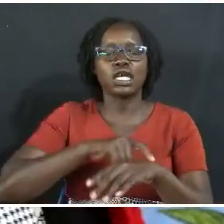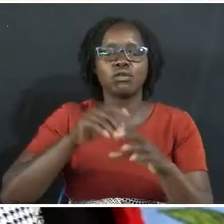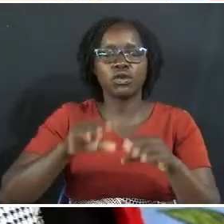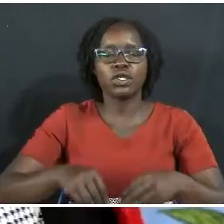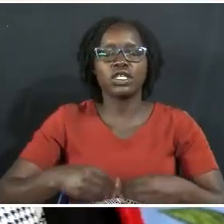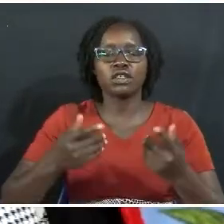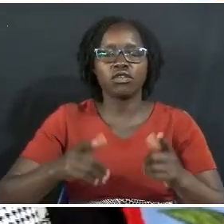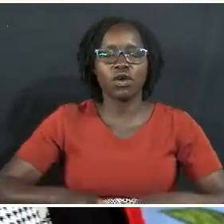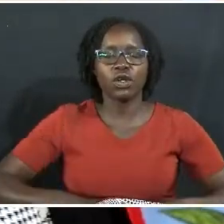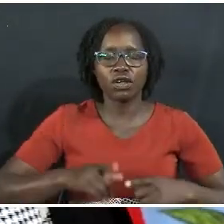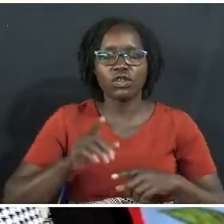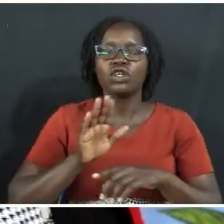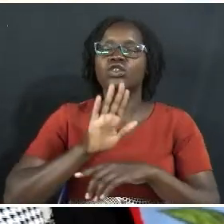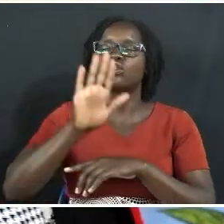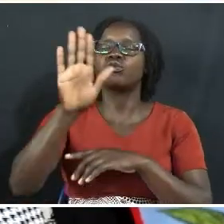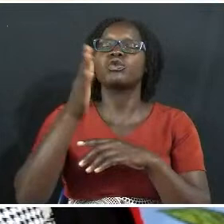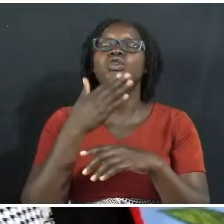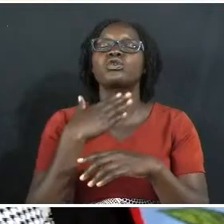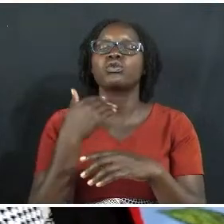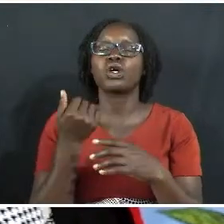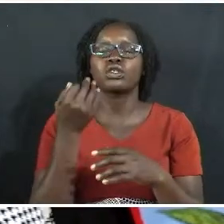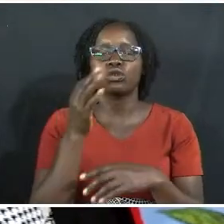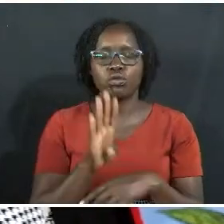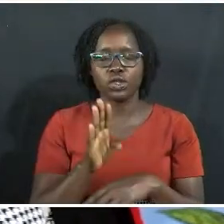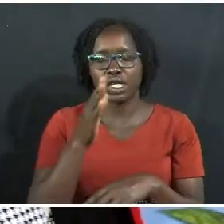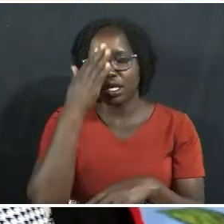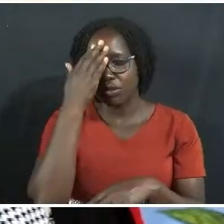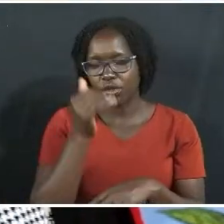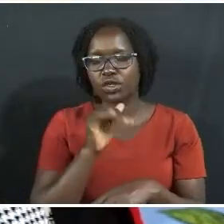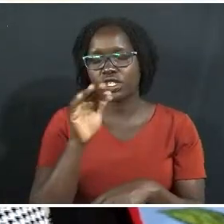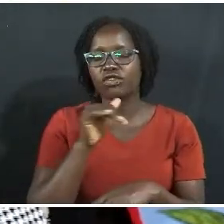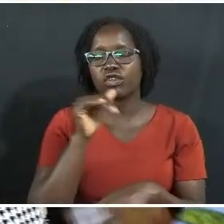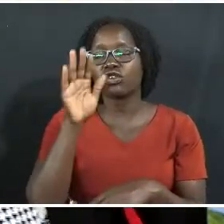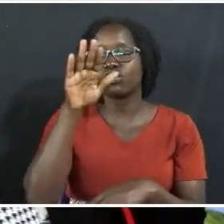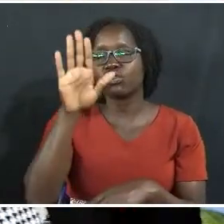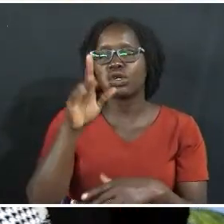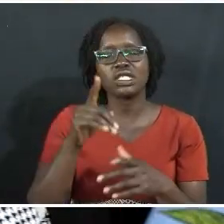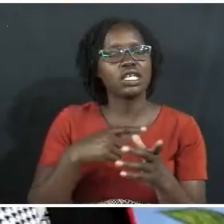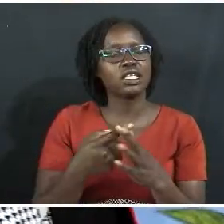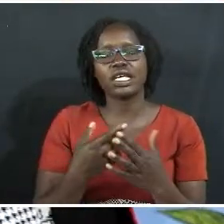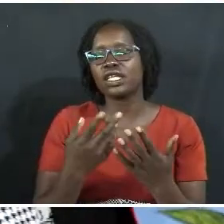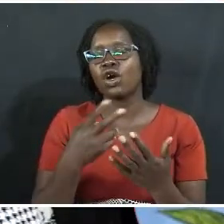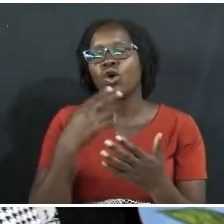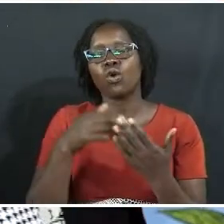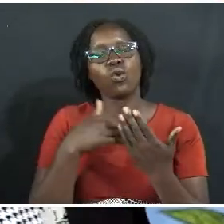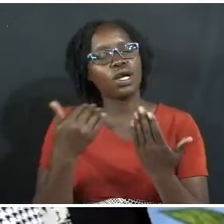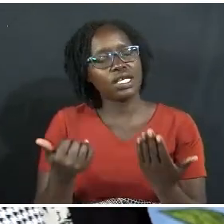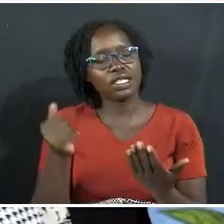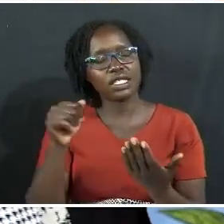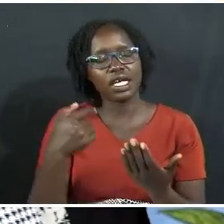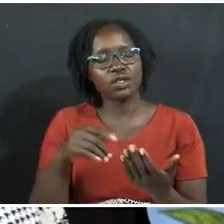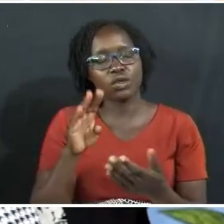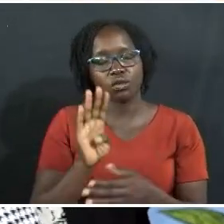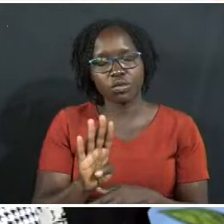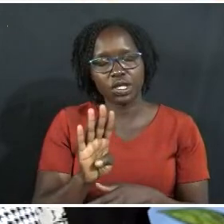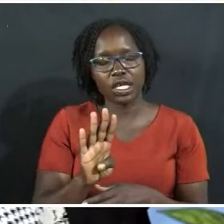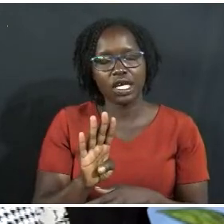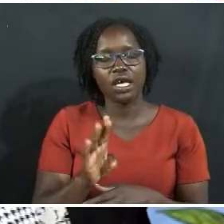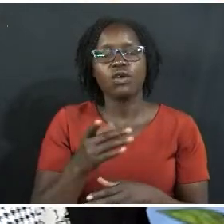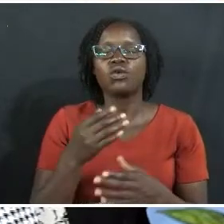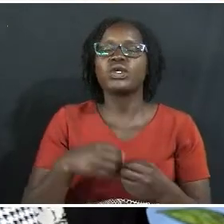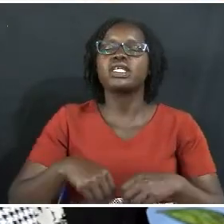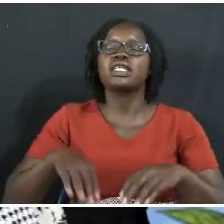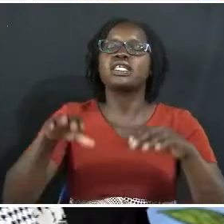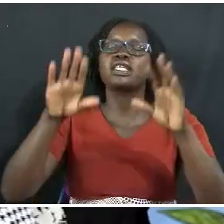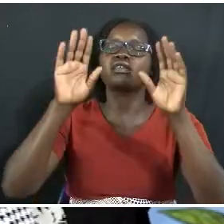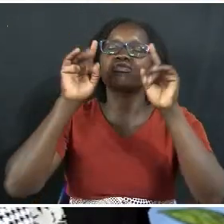Yes. For to be yours we want to be. Because if we are not yours, whose else shall we be? We give ourselves to